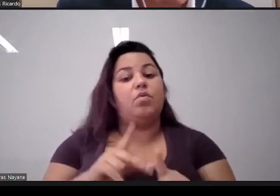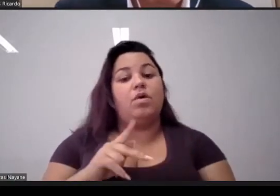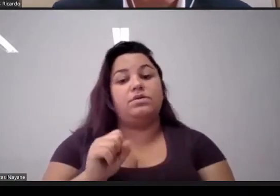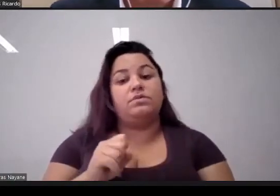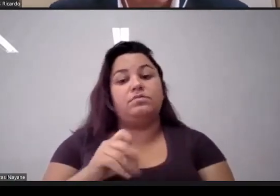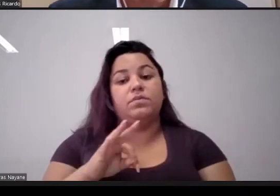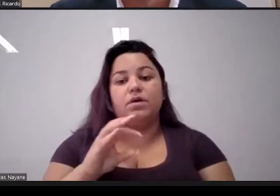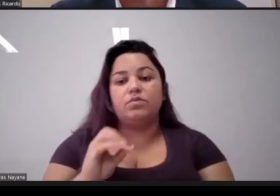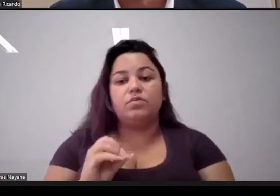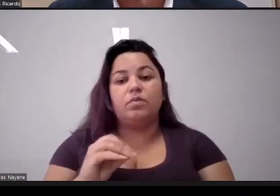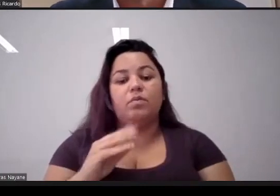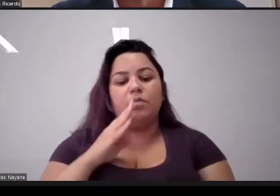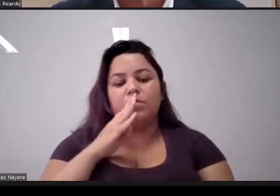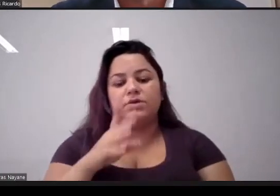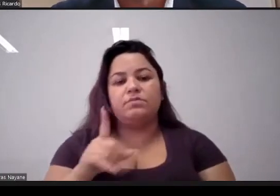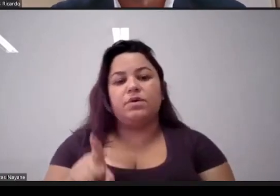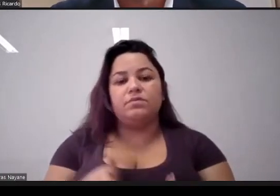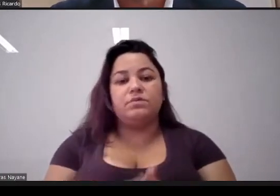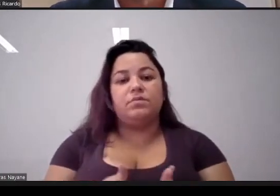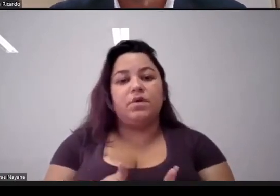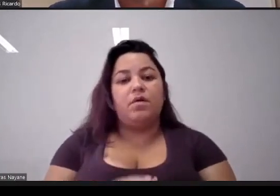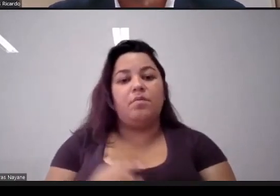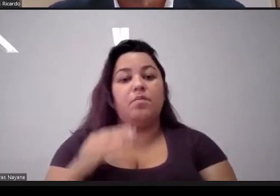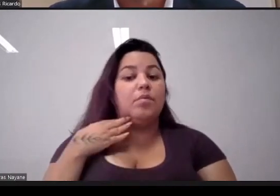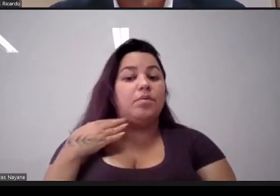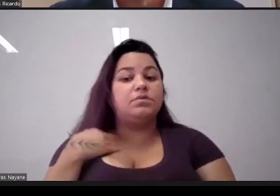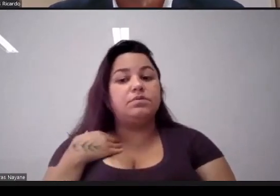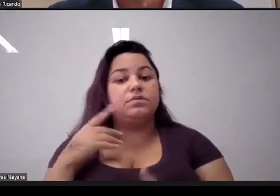it has been really good.